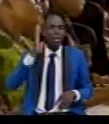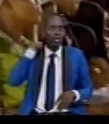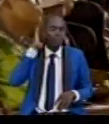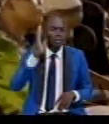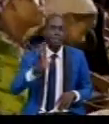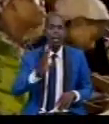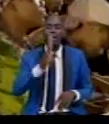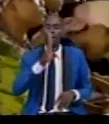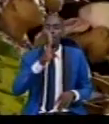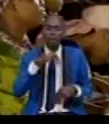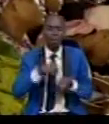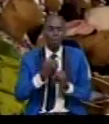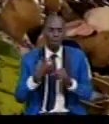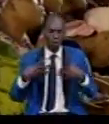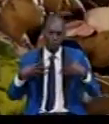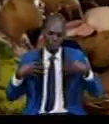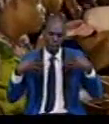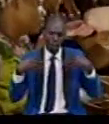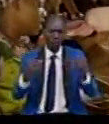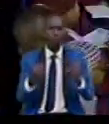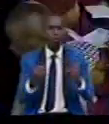I'm going to get well tonight.